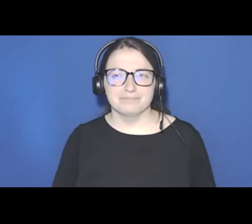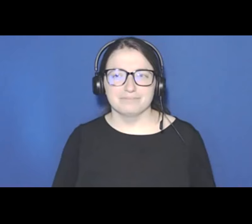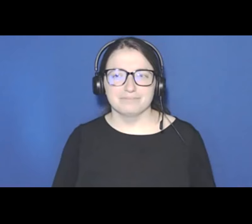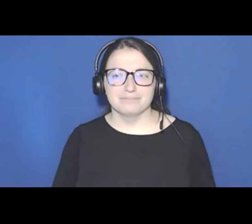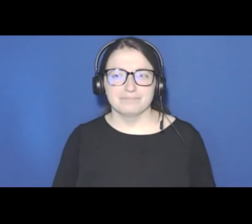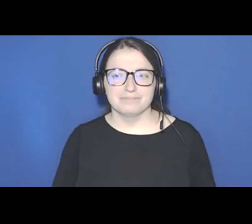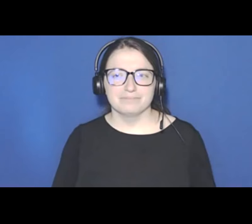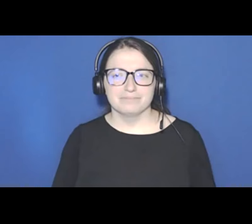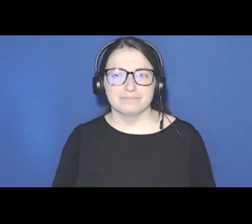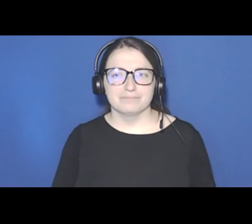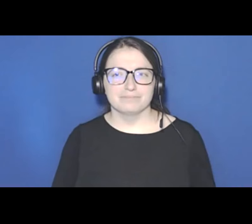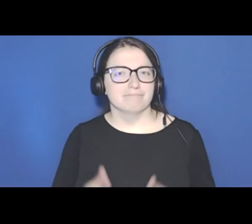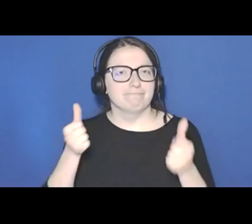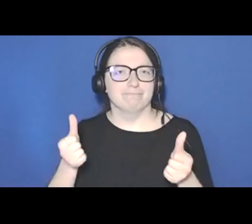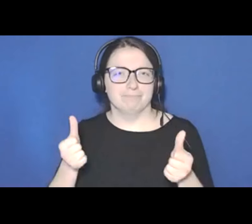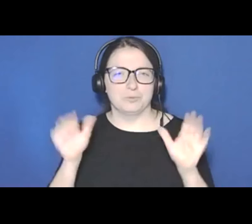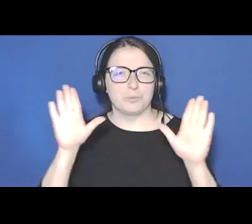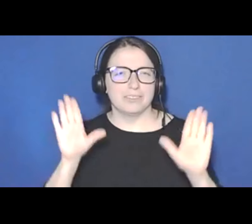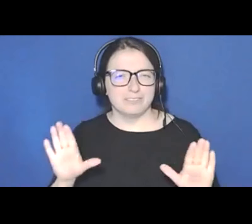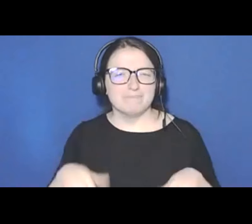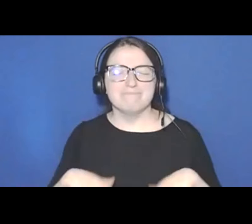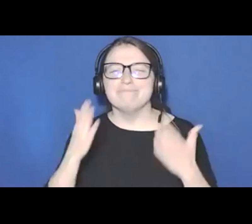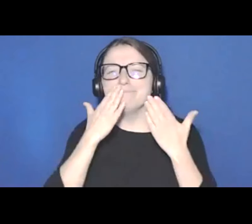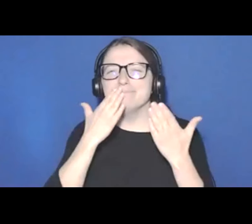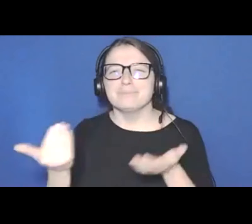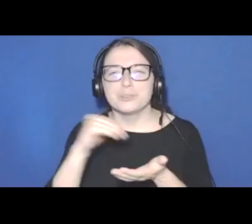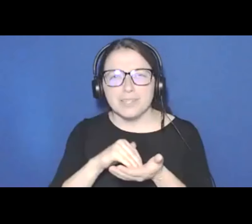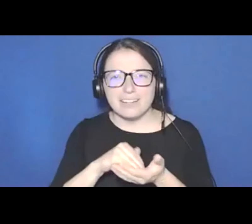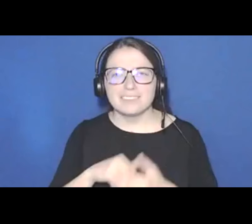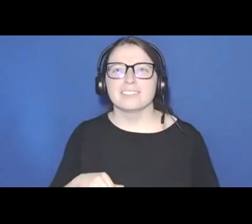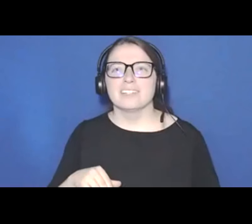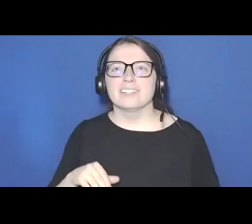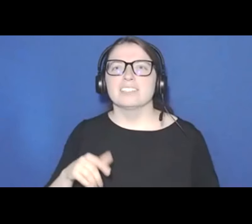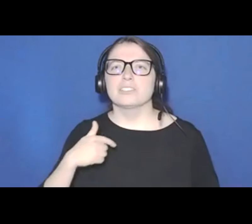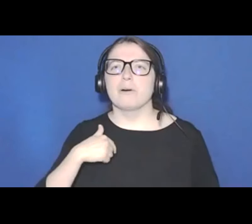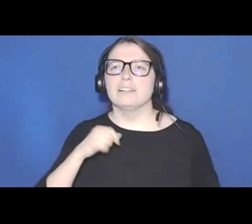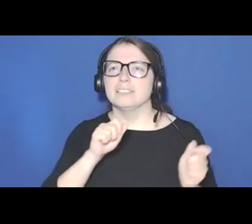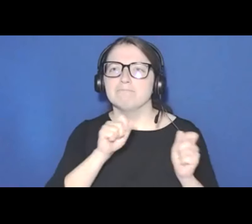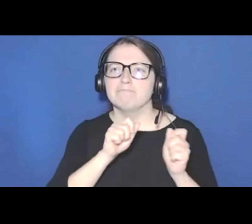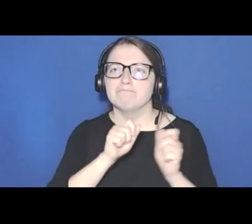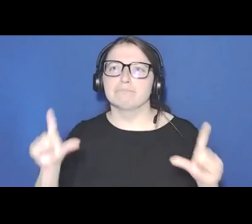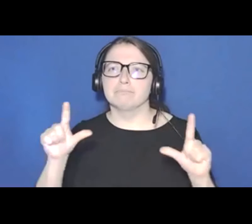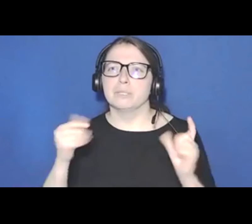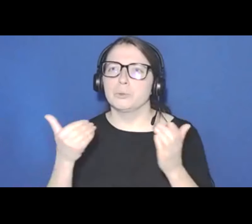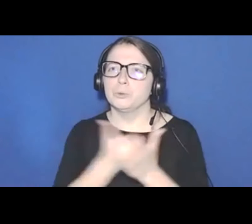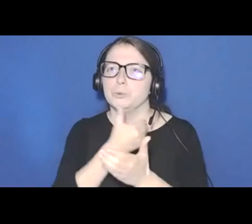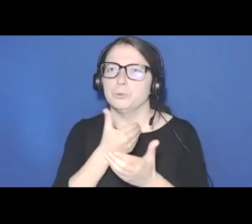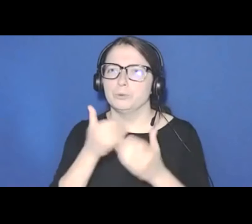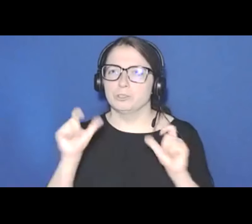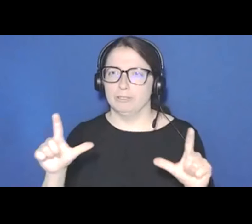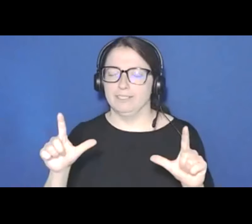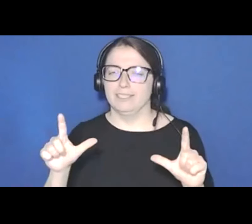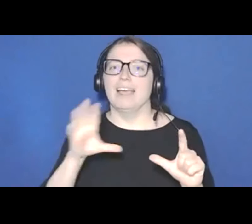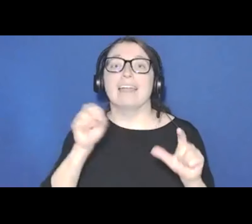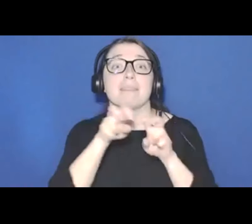Great. All right, thank you again, everybody. I'm just going to switch over to a new screen for us and introduce our panelists for